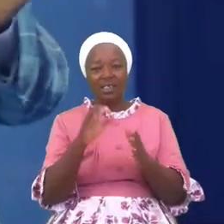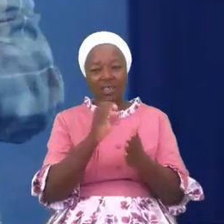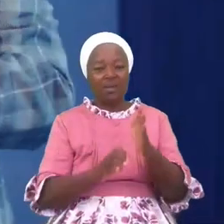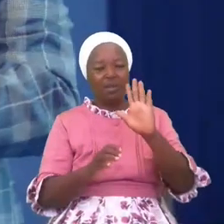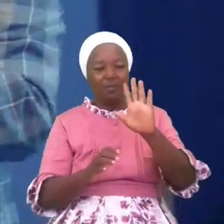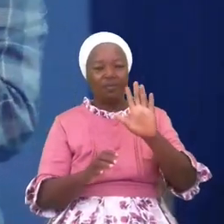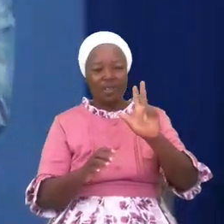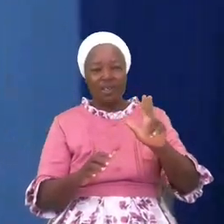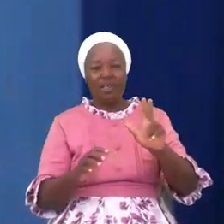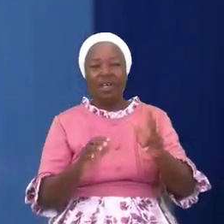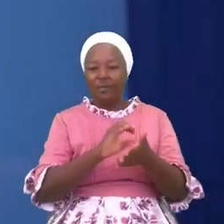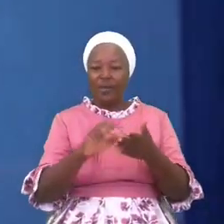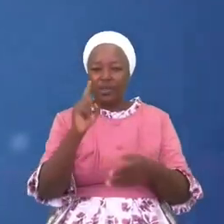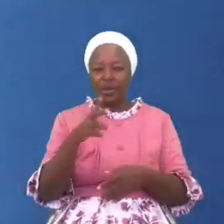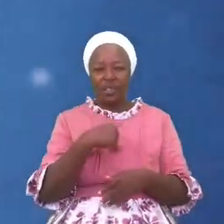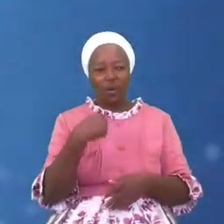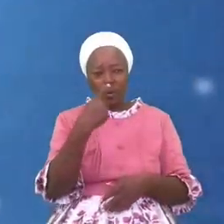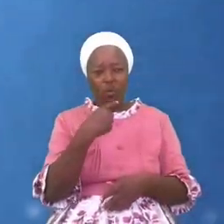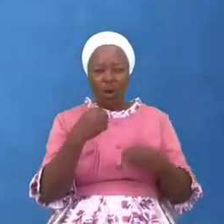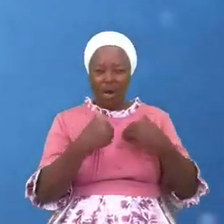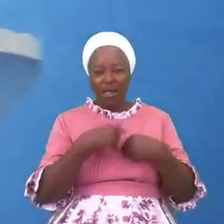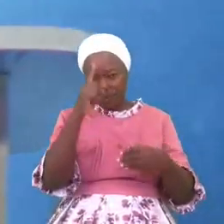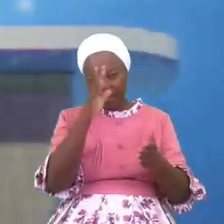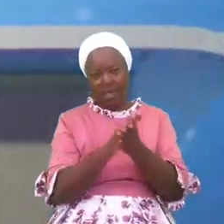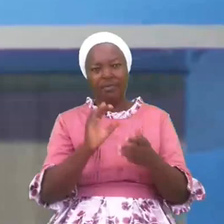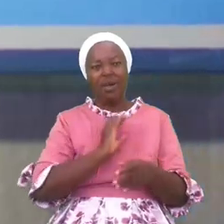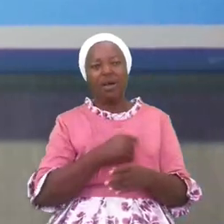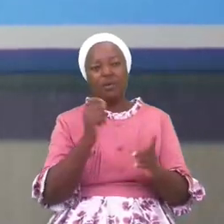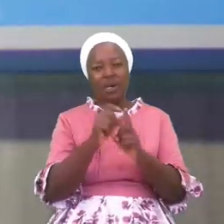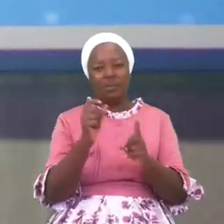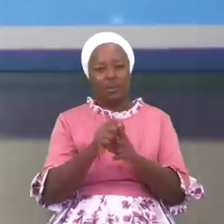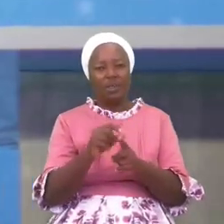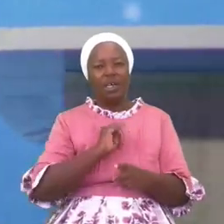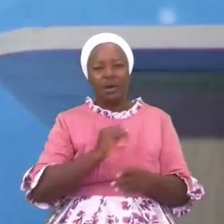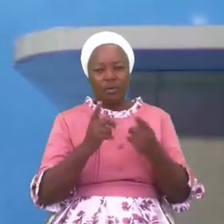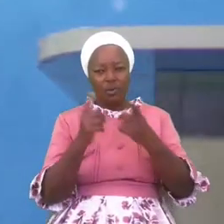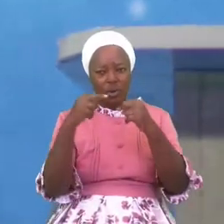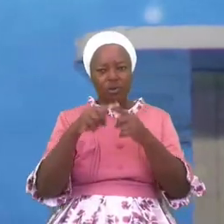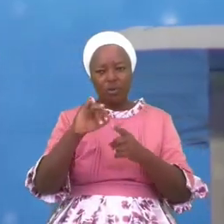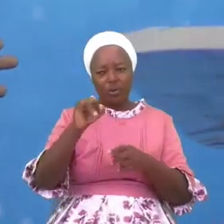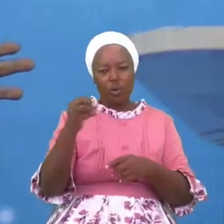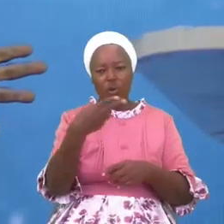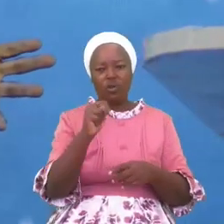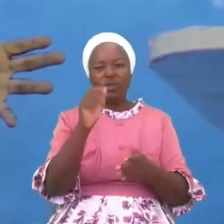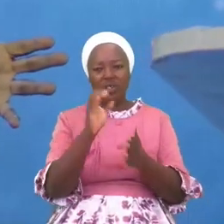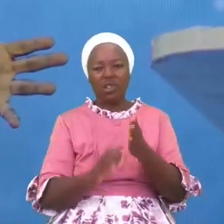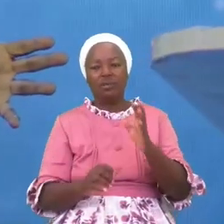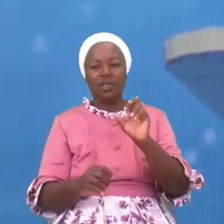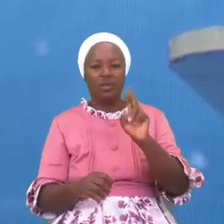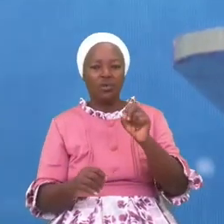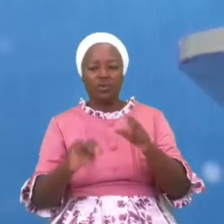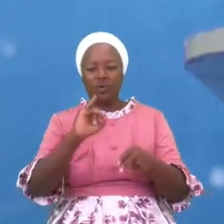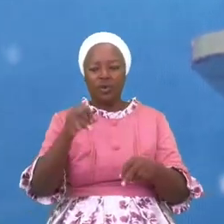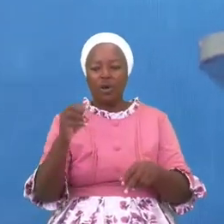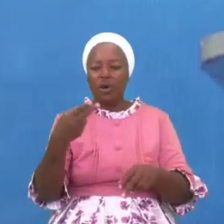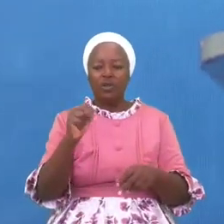I want you to come to John chapter 12 and verse 38. We're now crossing from the Old Testament, and